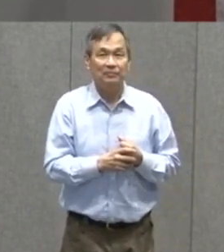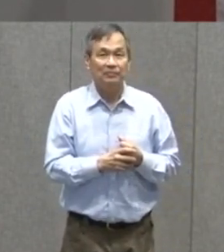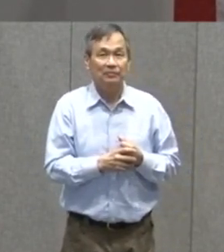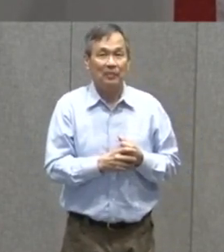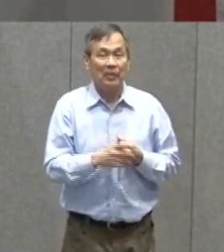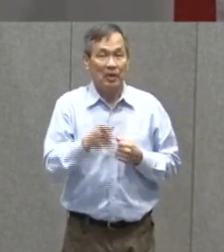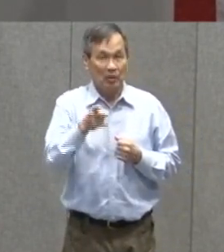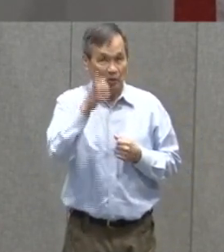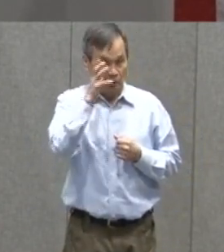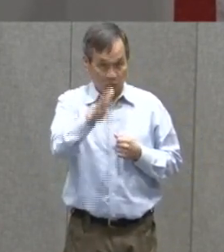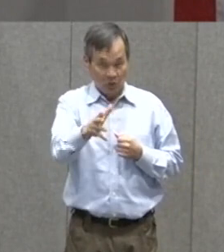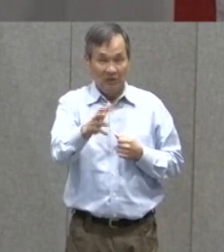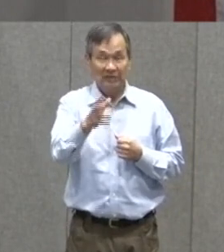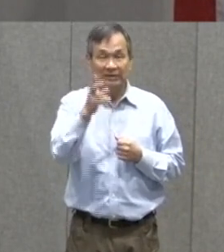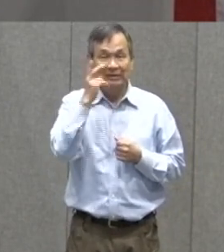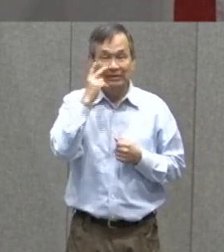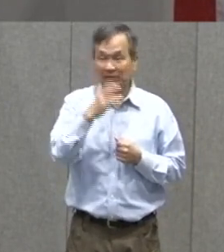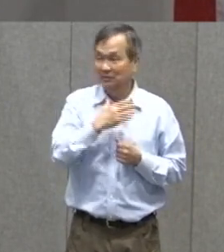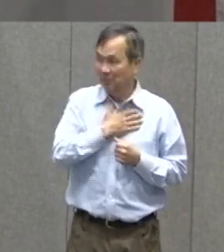you will see